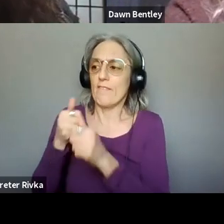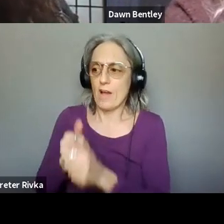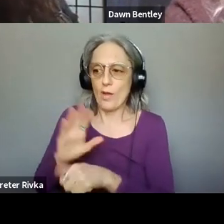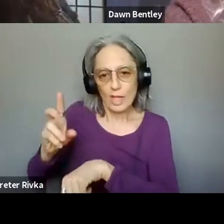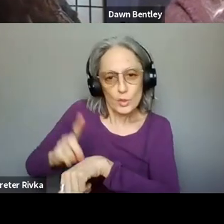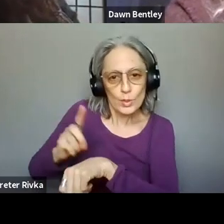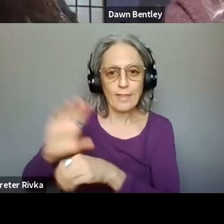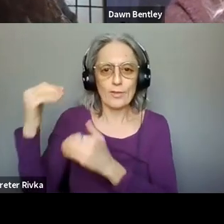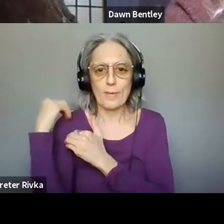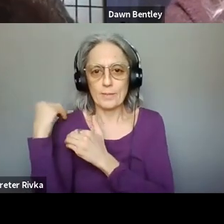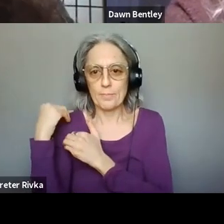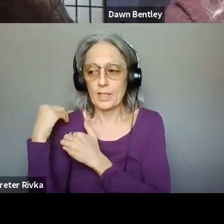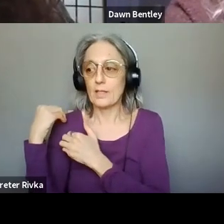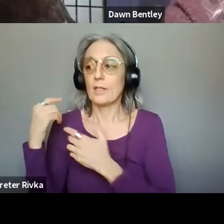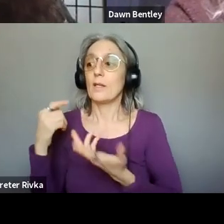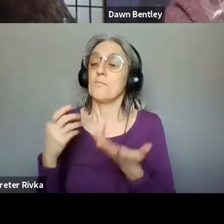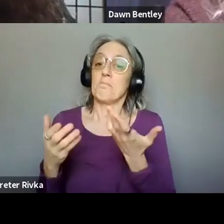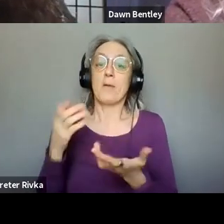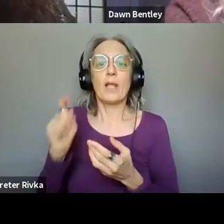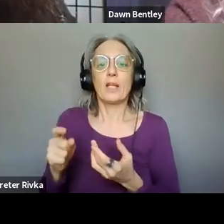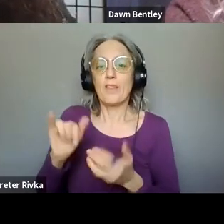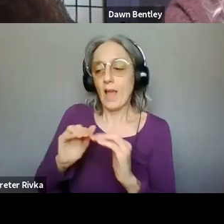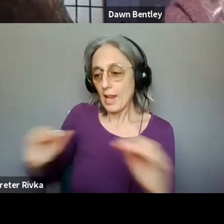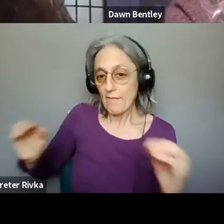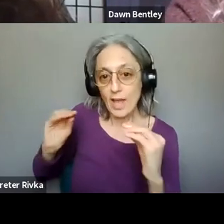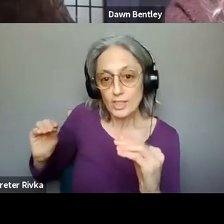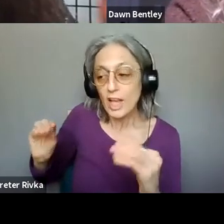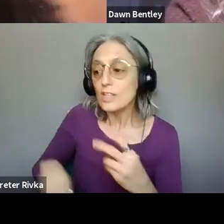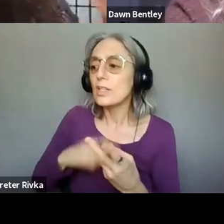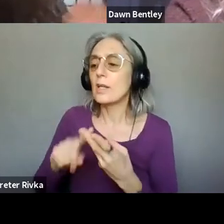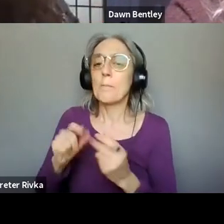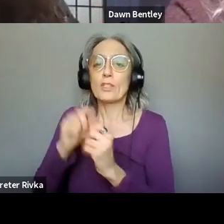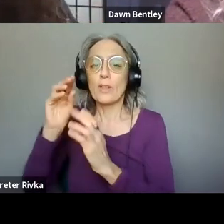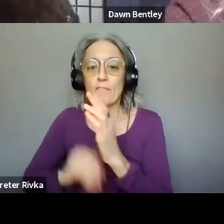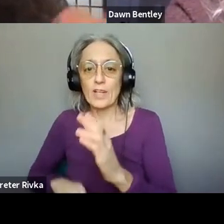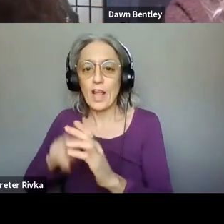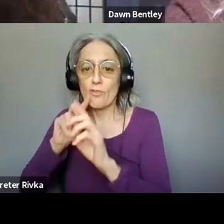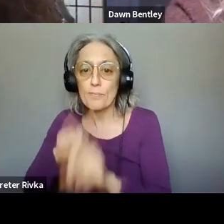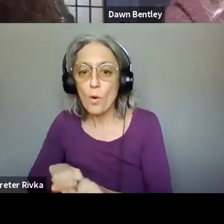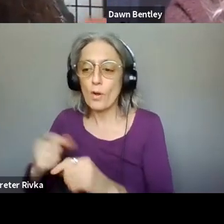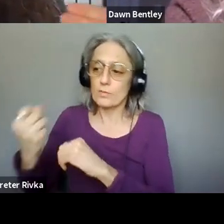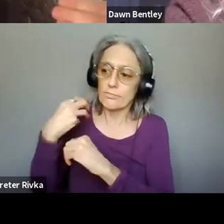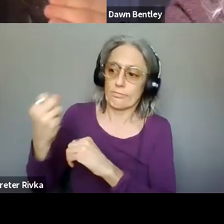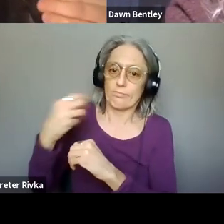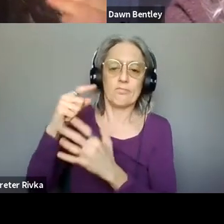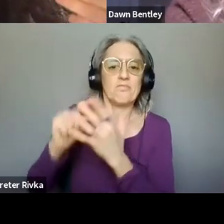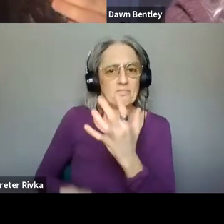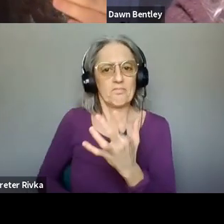that they have the correct education that they need, make sure that they're filing the reports that they need, all of that sort of stuff, and are also there